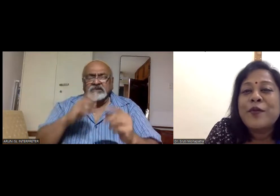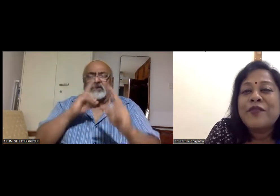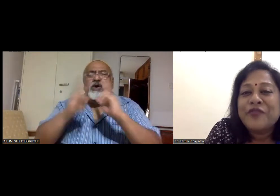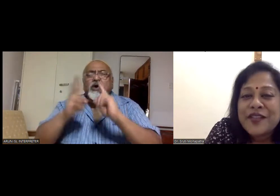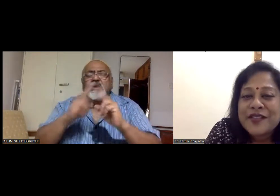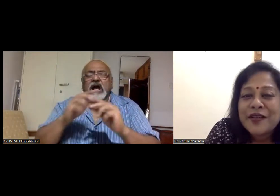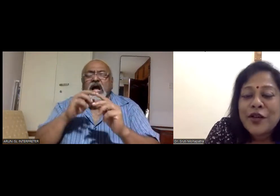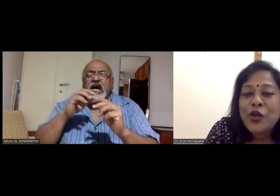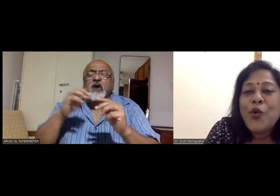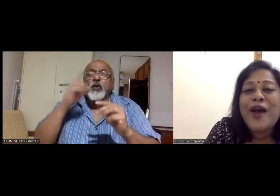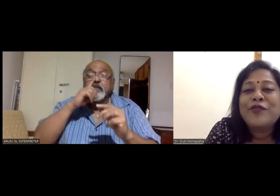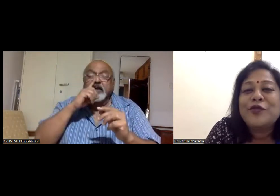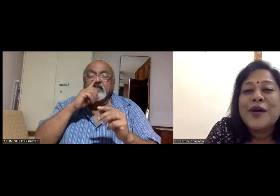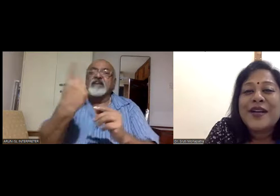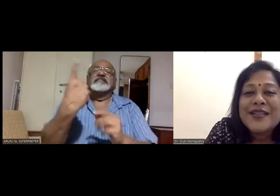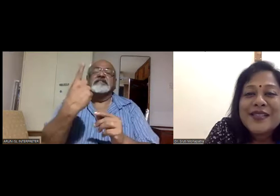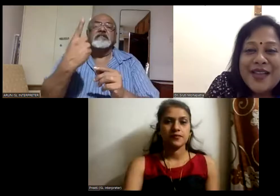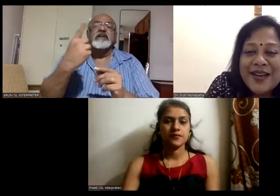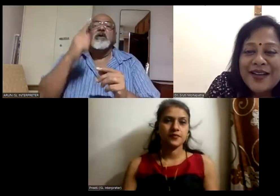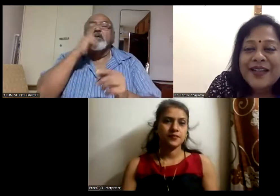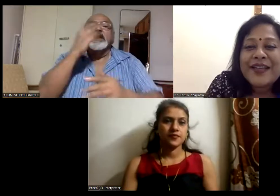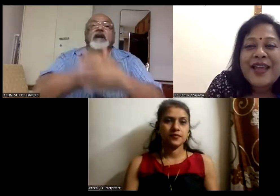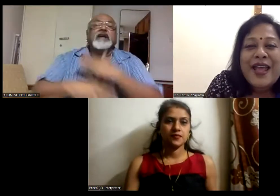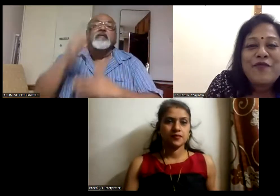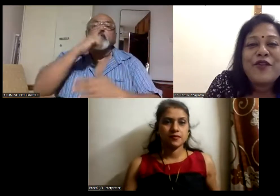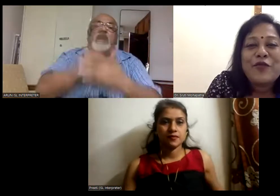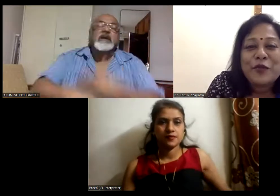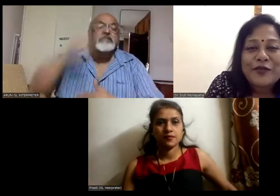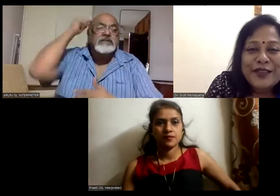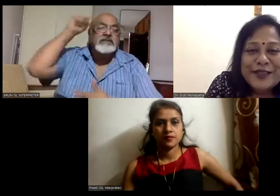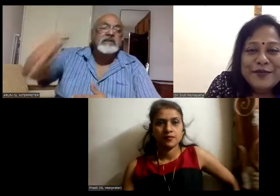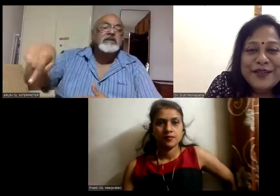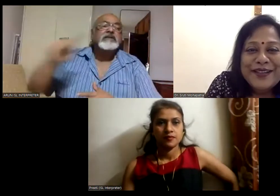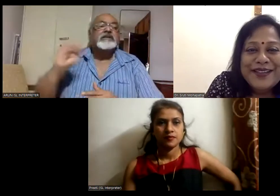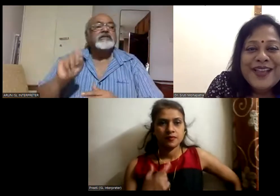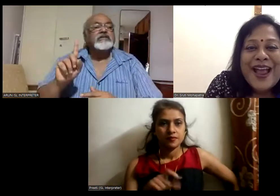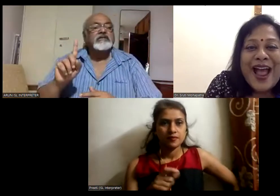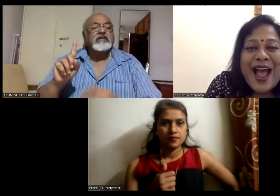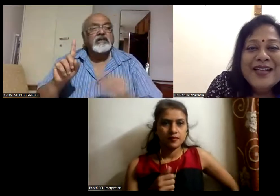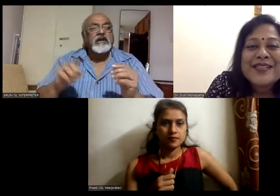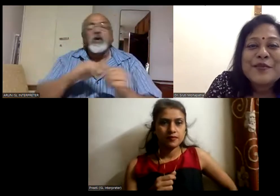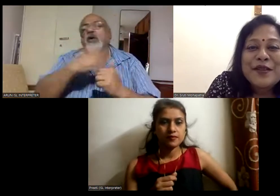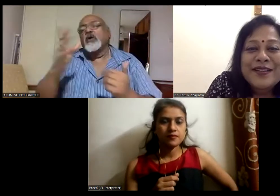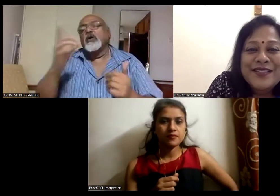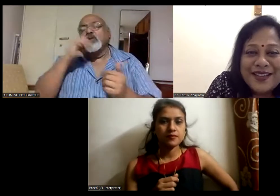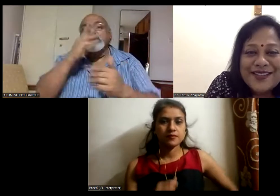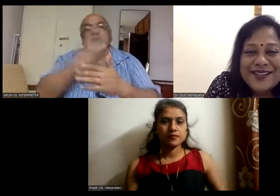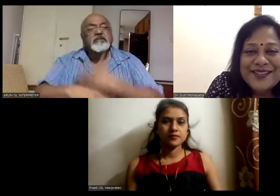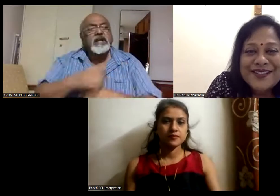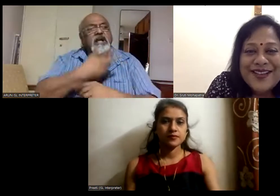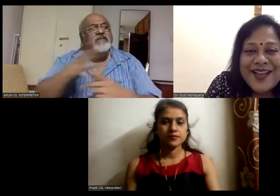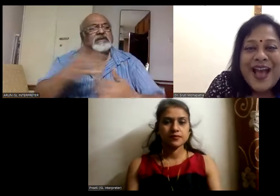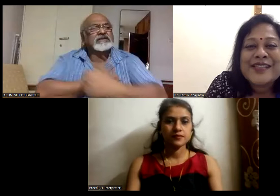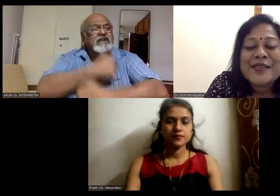as women first. You have to Yes. understand that every woman with disabilities has similar